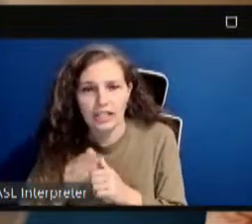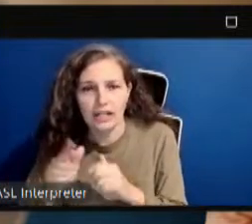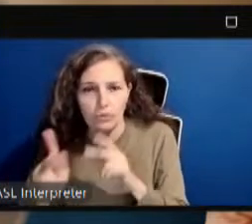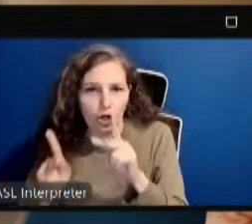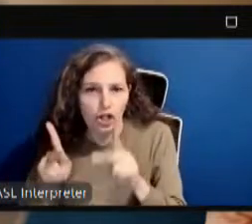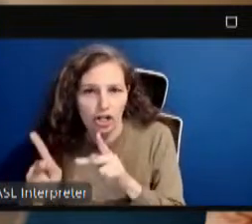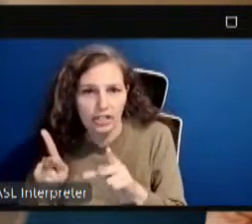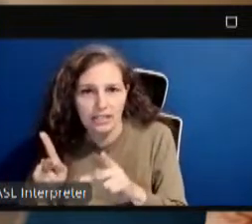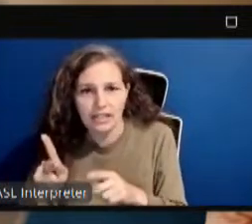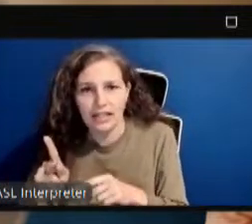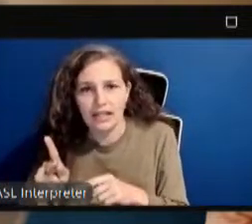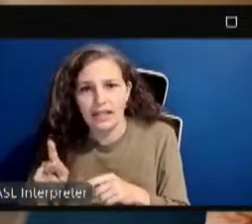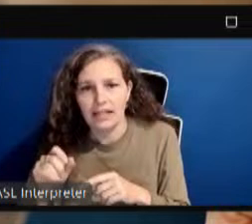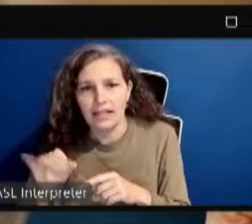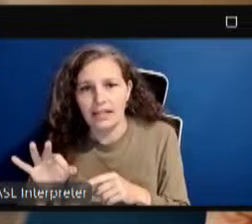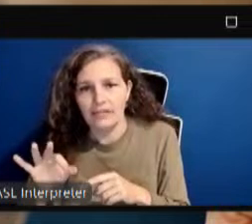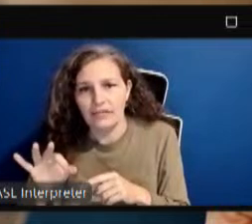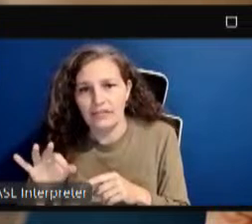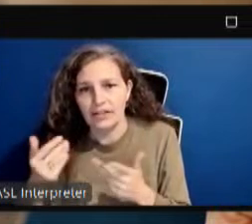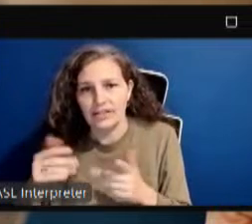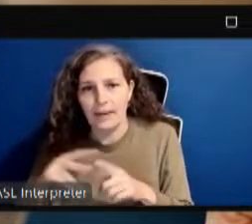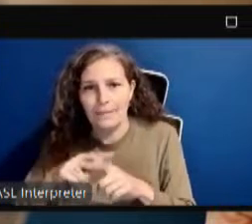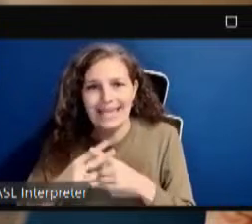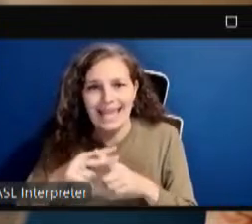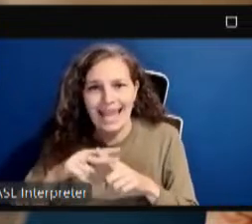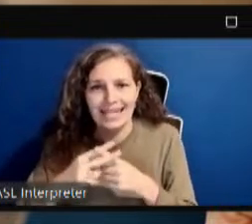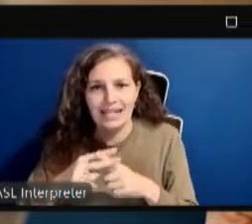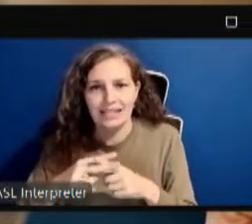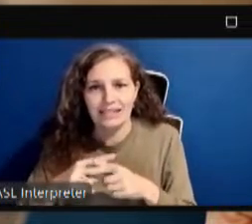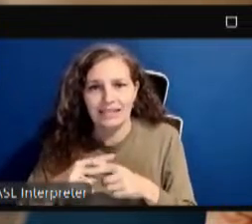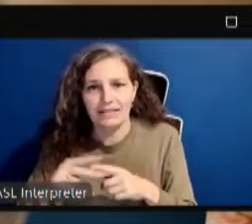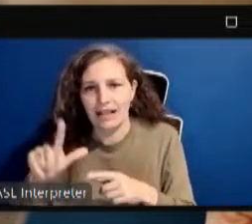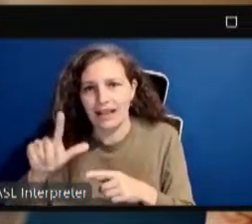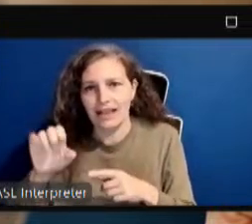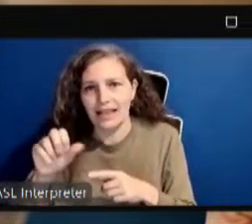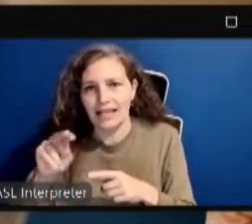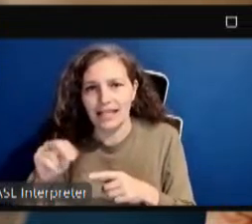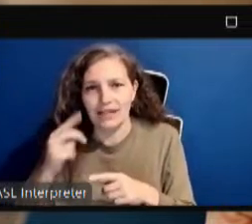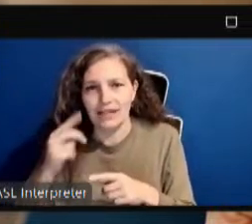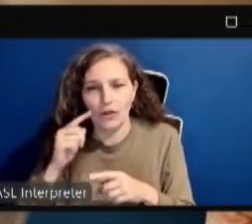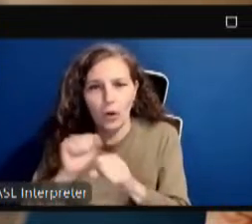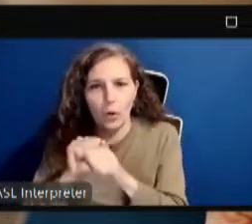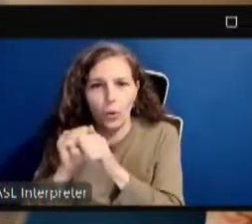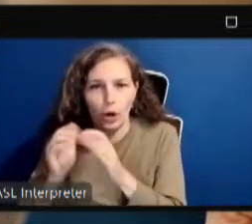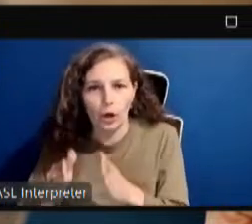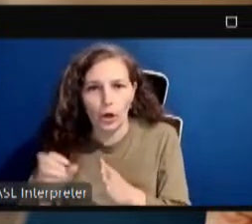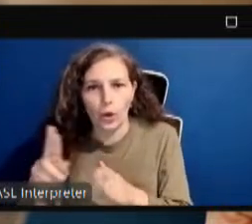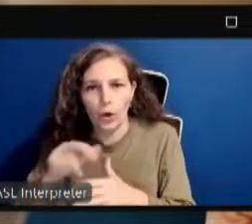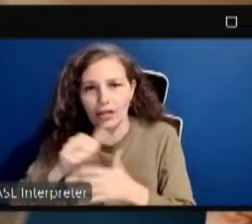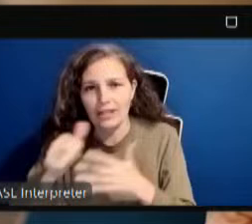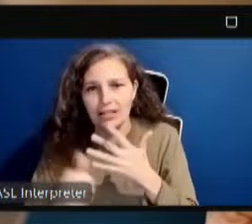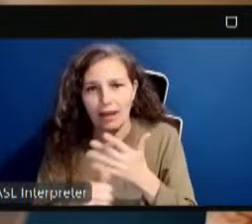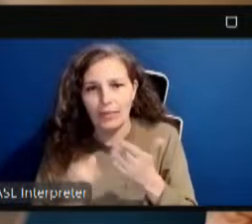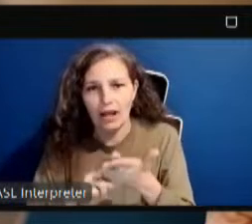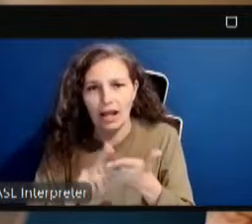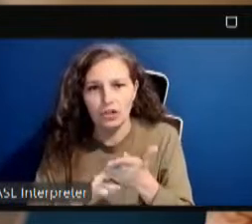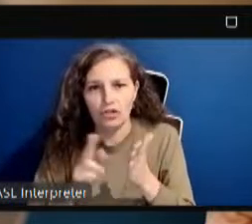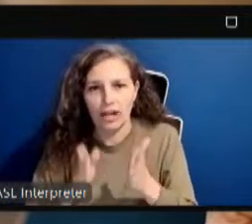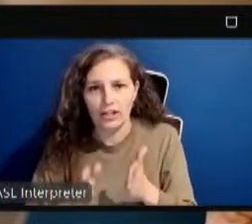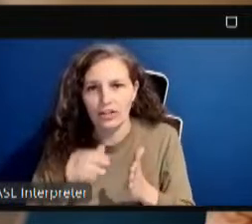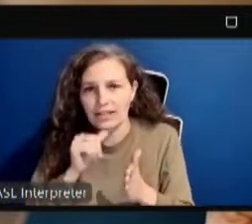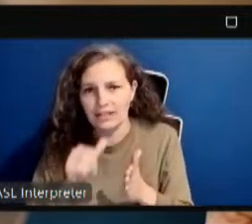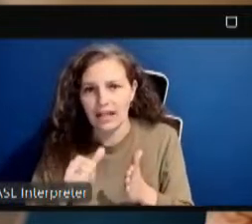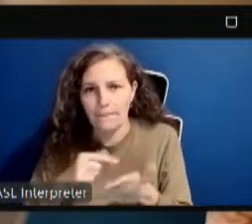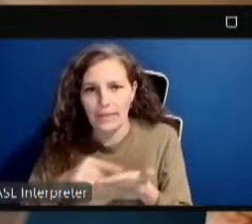a worker that doesn't get paid, or a subcontractor that doesn't get paid. And that also includes building material suppliers. And